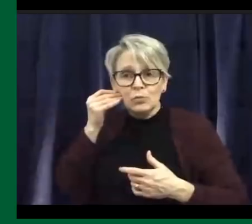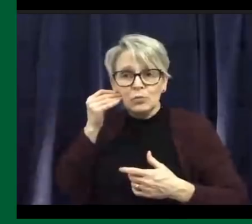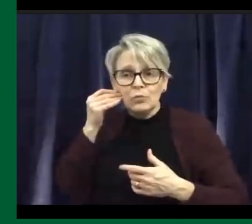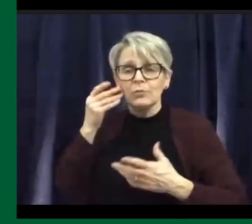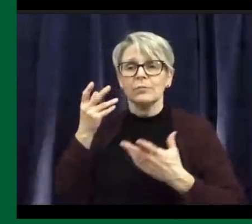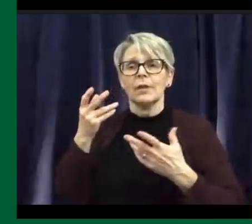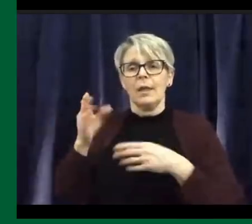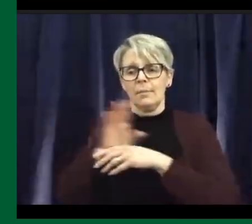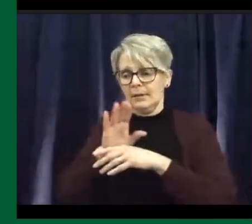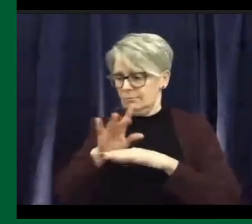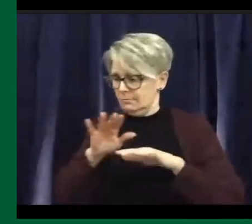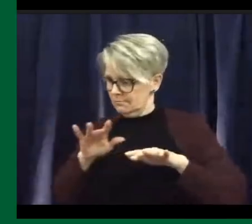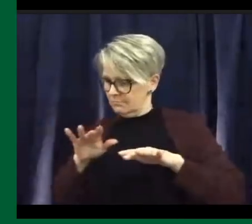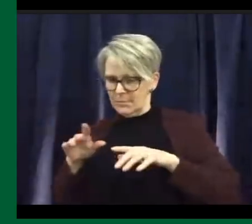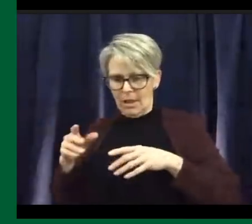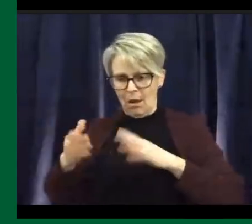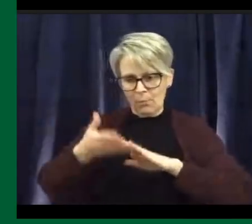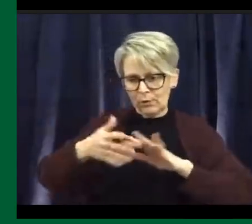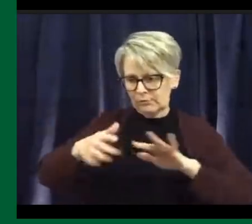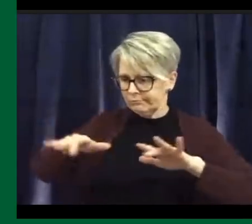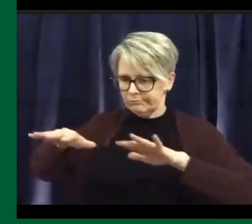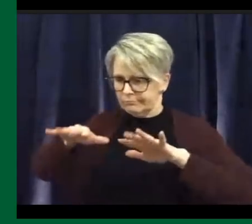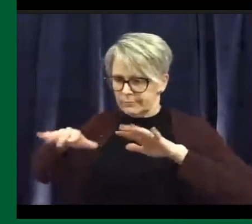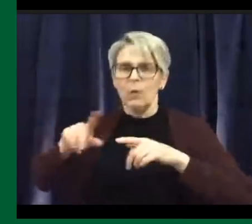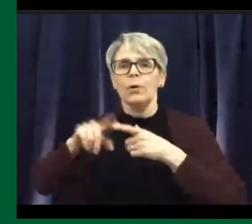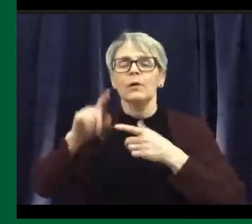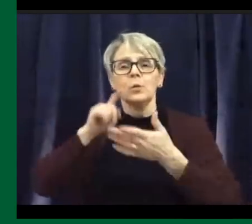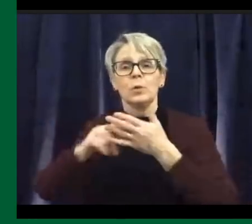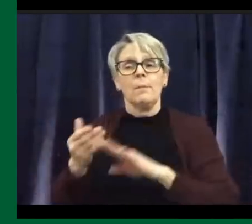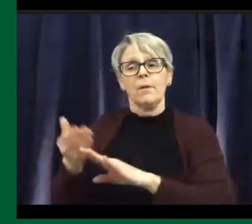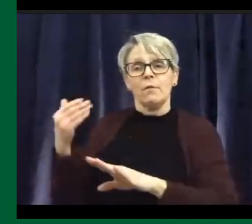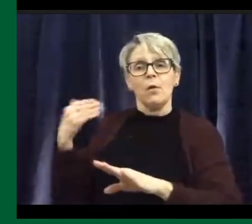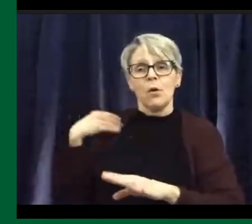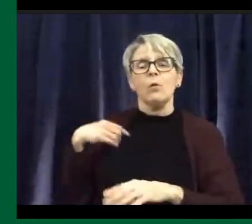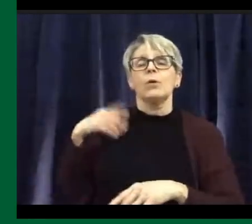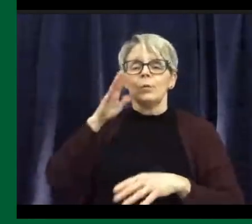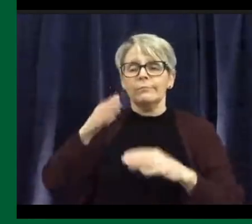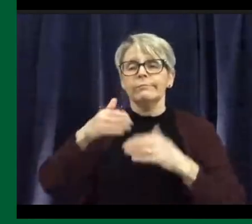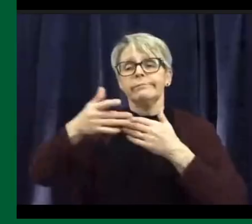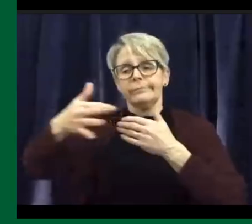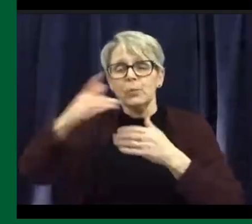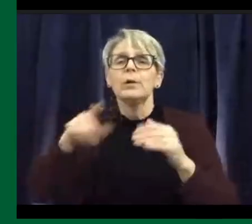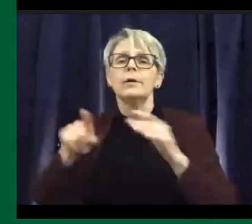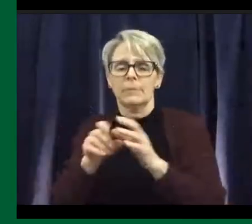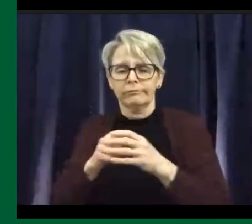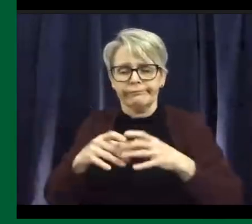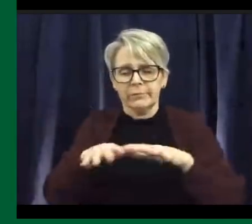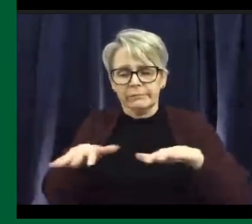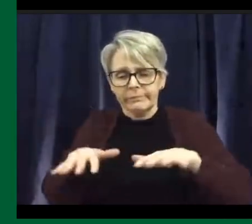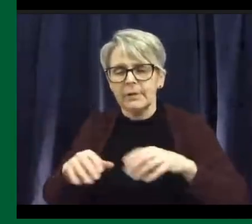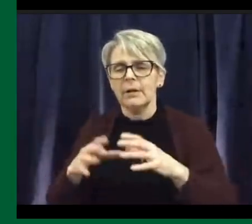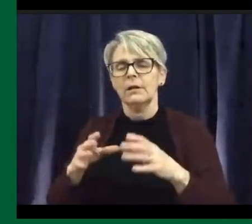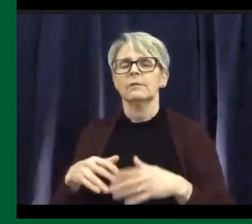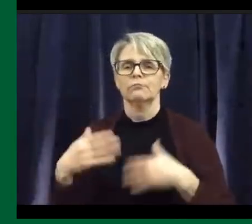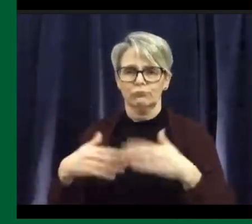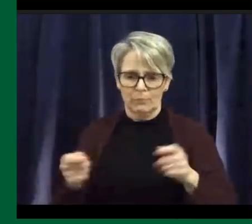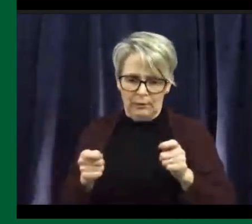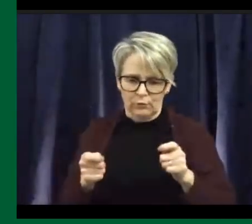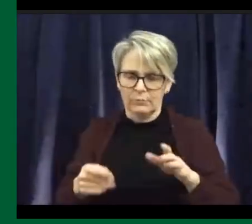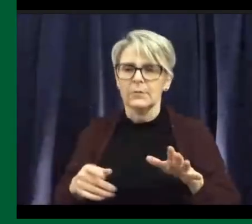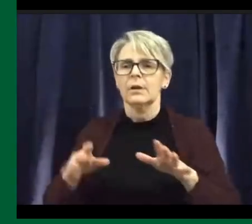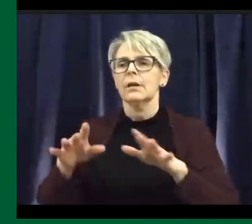So I think we've seen those in the past. We'll continue to see those in the future. The only additional, I think, couple of things we need